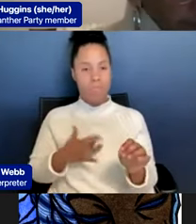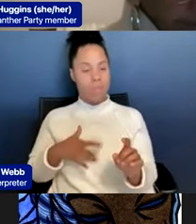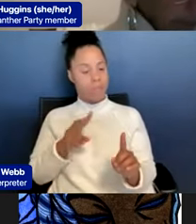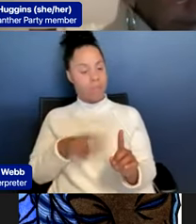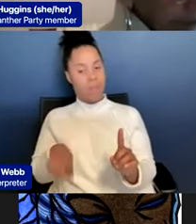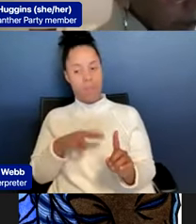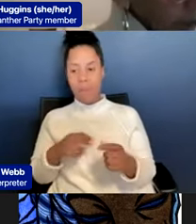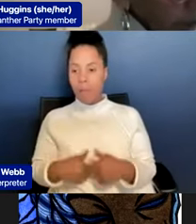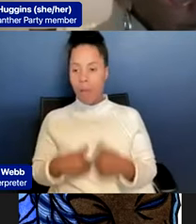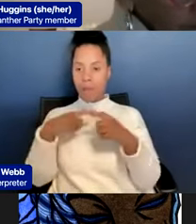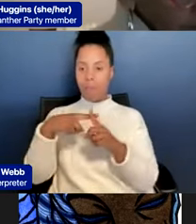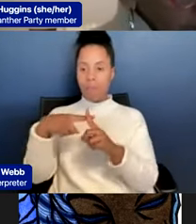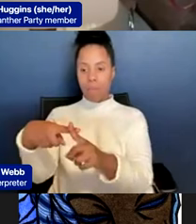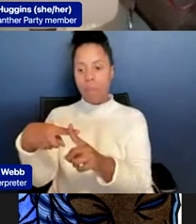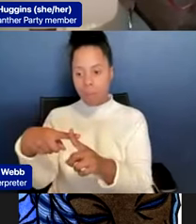eyes of capital.